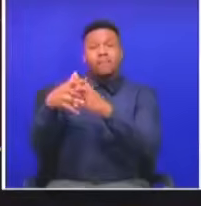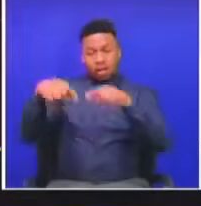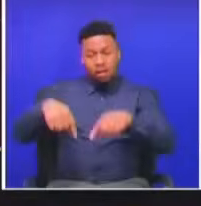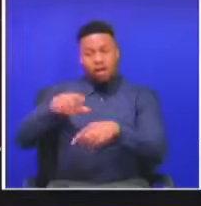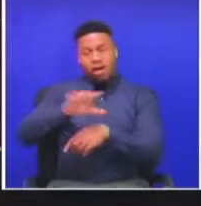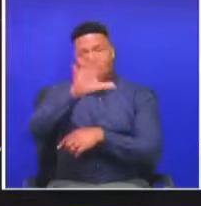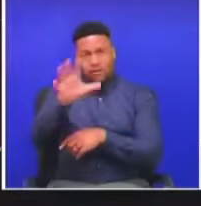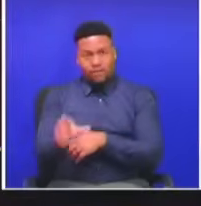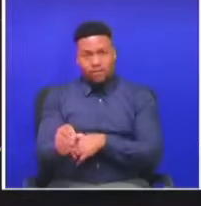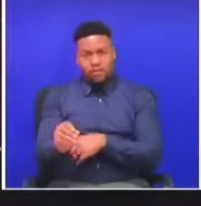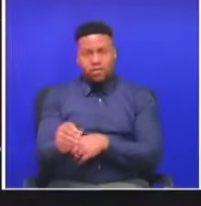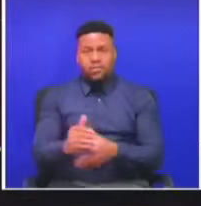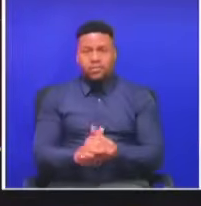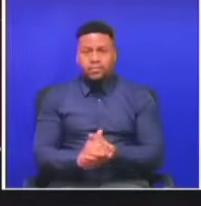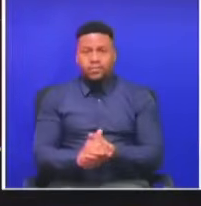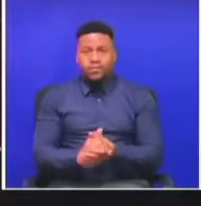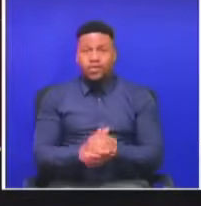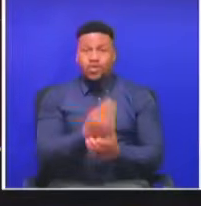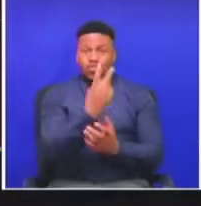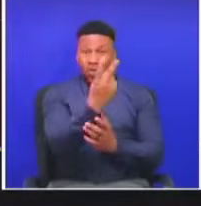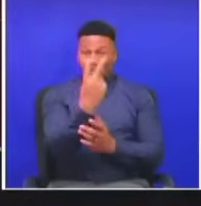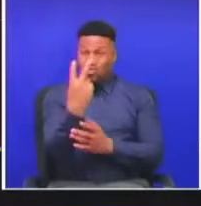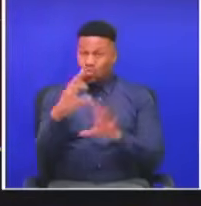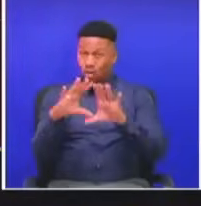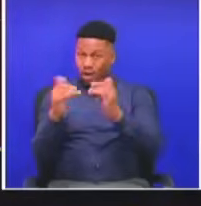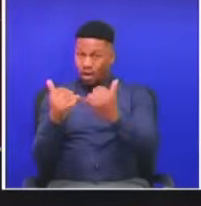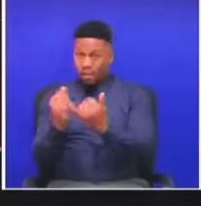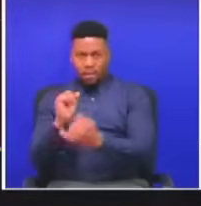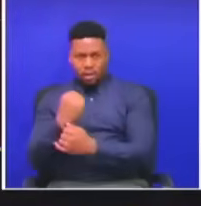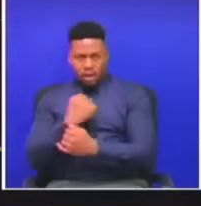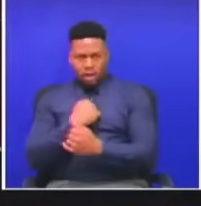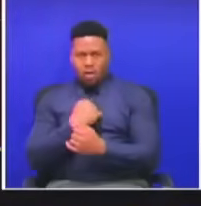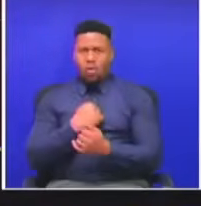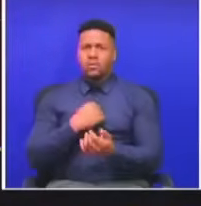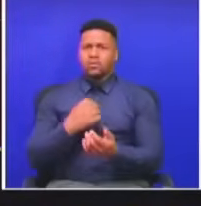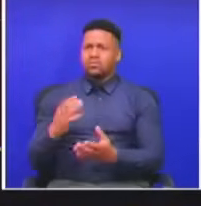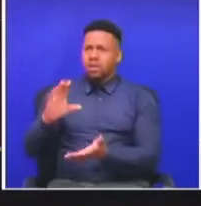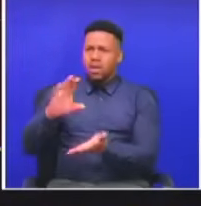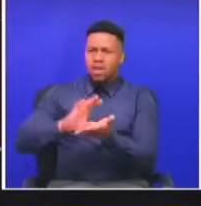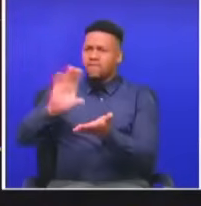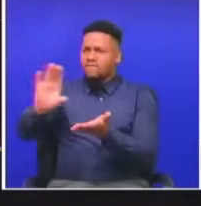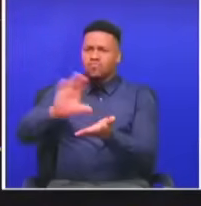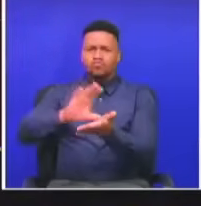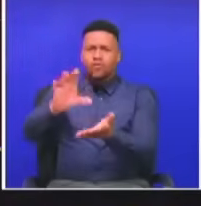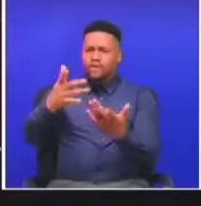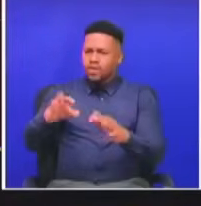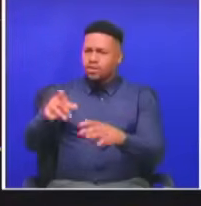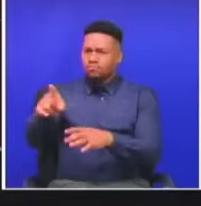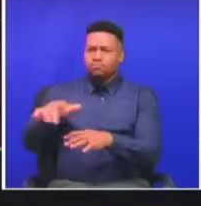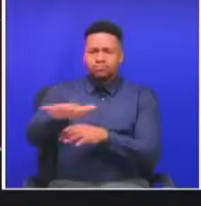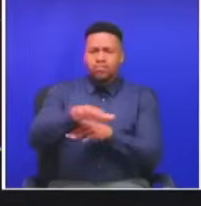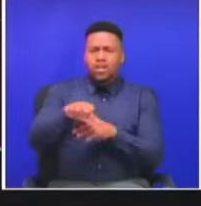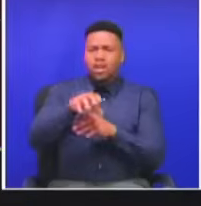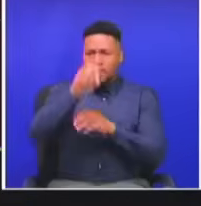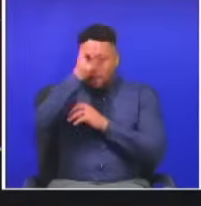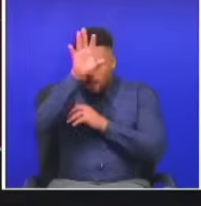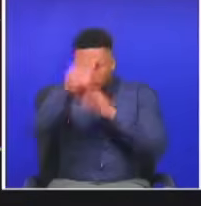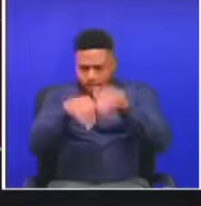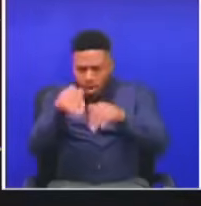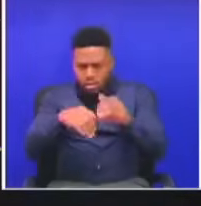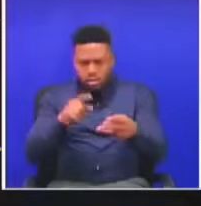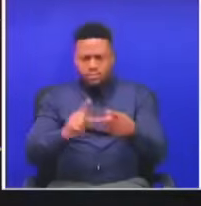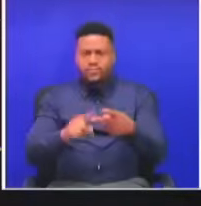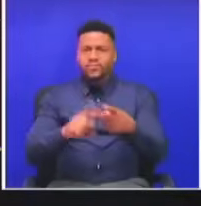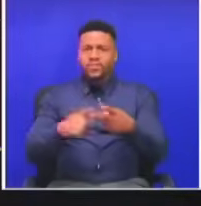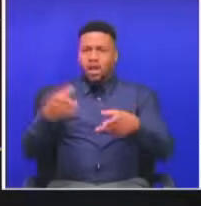22 of our companies investing in areas like mining, chemicals, pharmaceuticals,